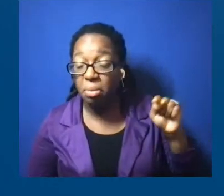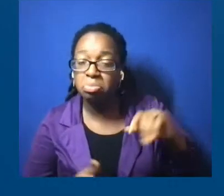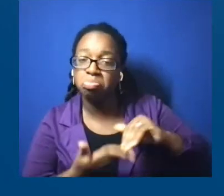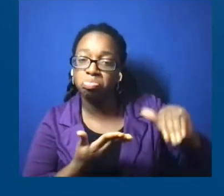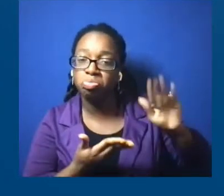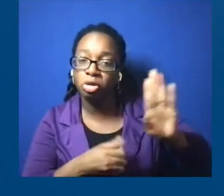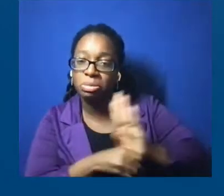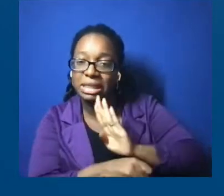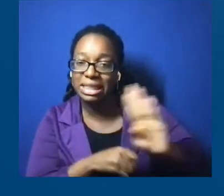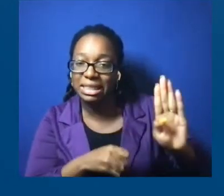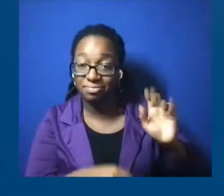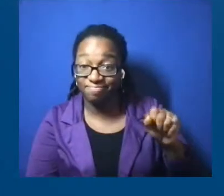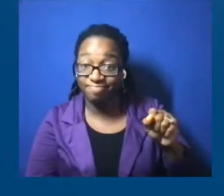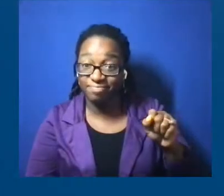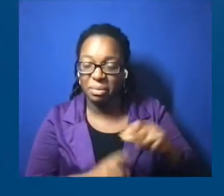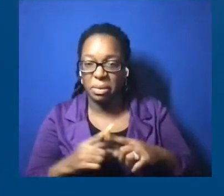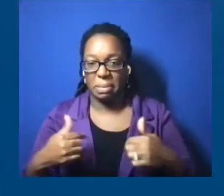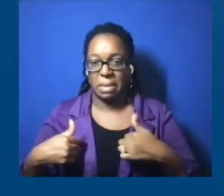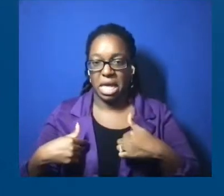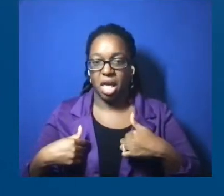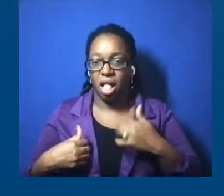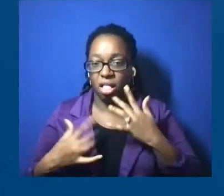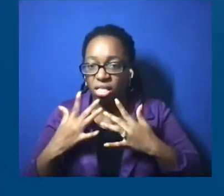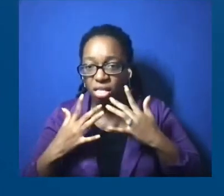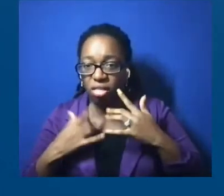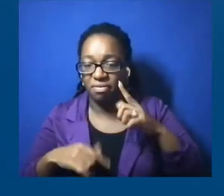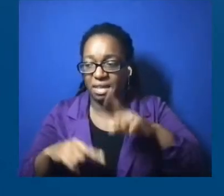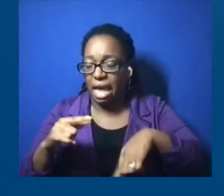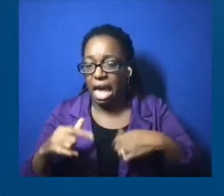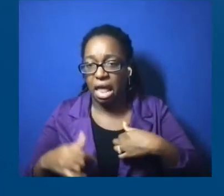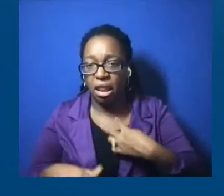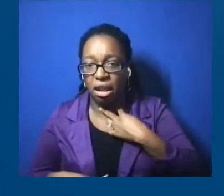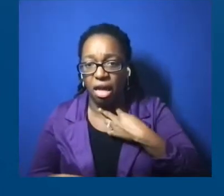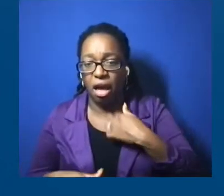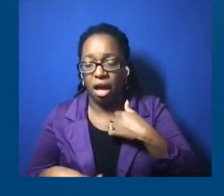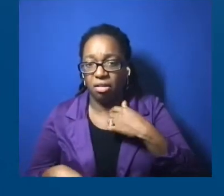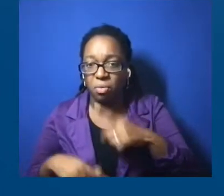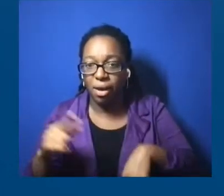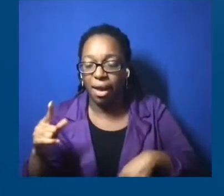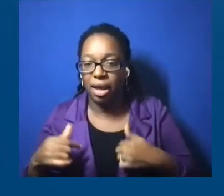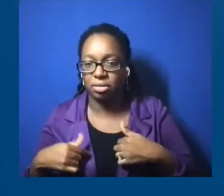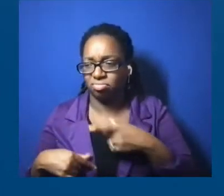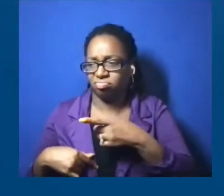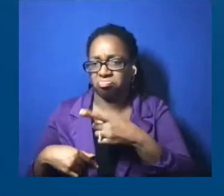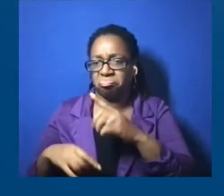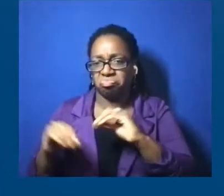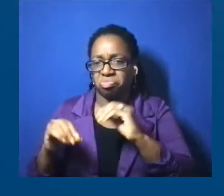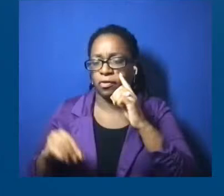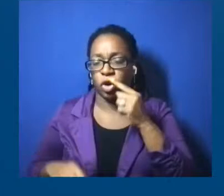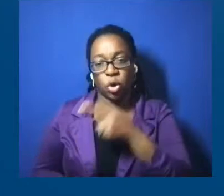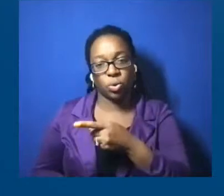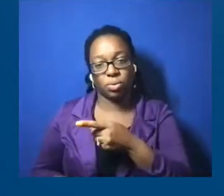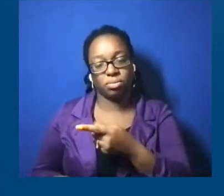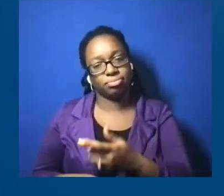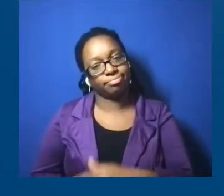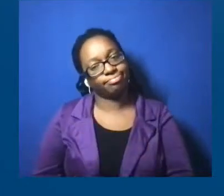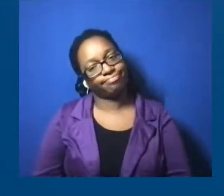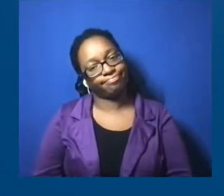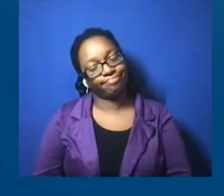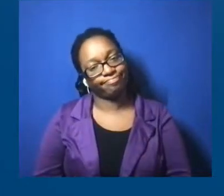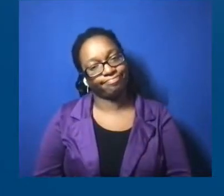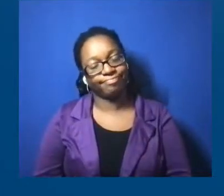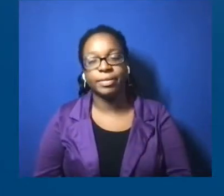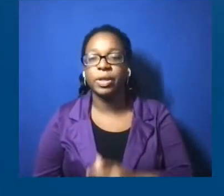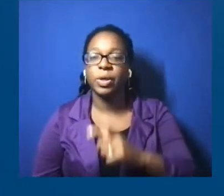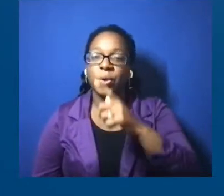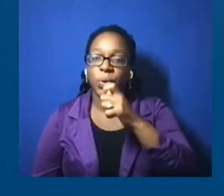business, but you breaking your neck and getting caught in the middle of a crisis, you can't get any relief for the debt. And guess who's going to grow